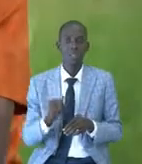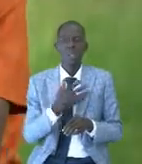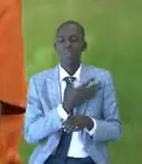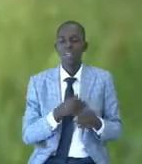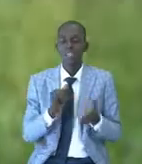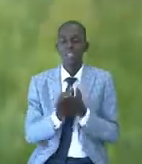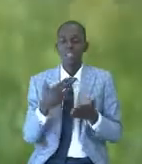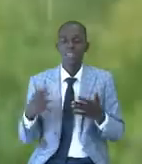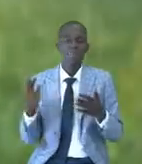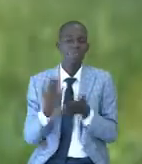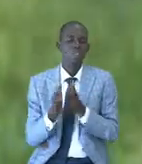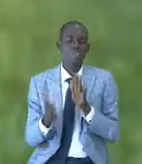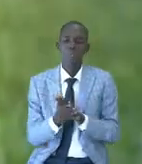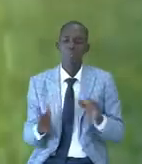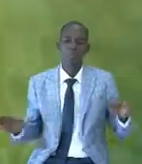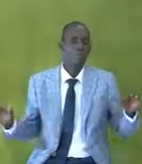know, but